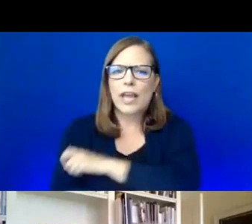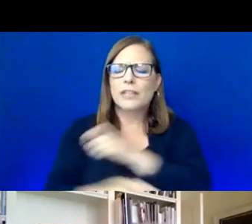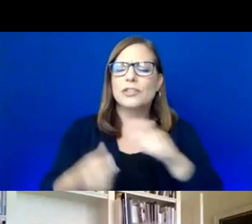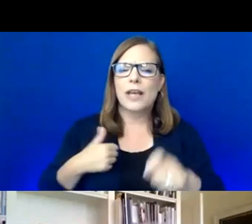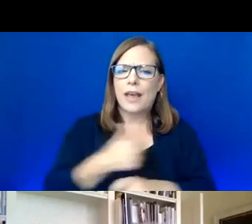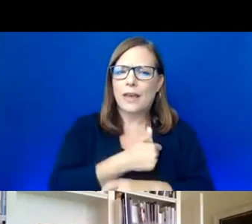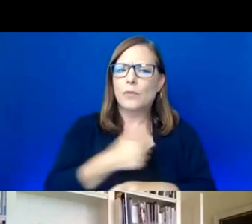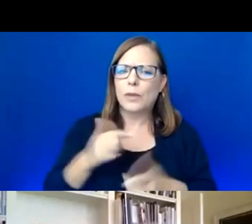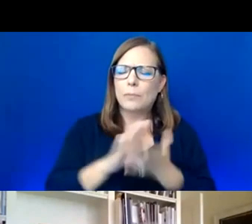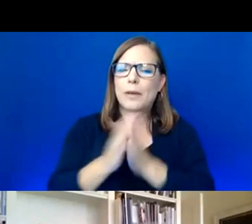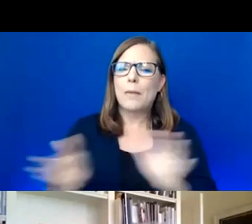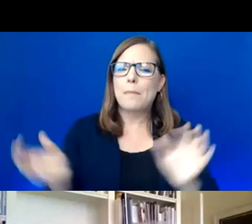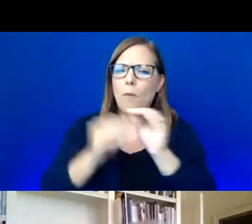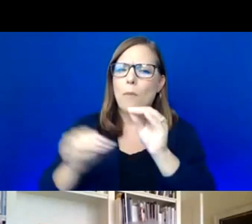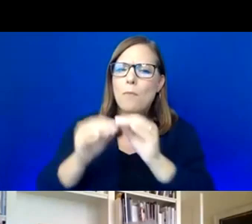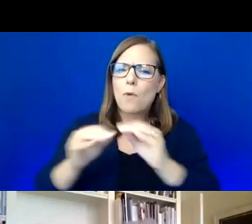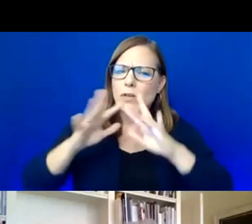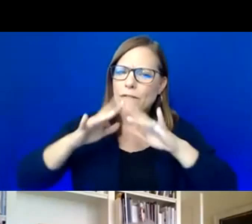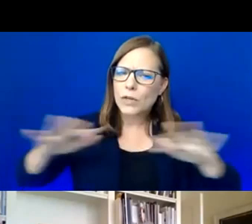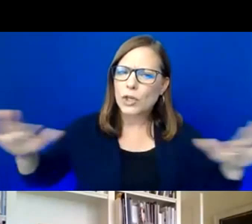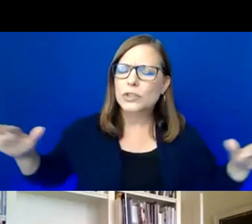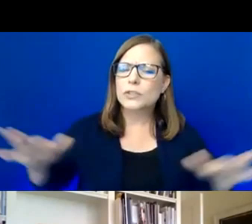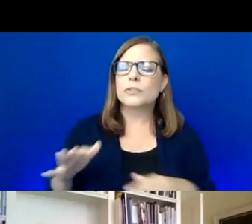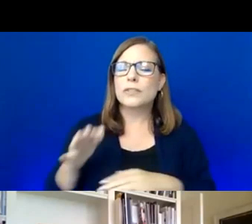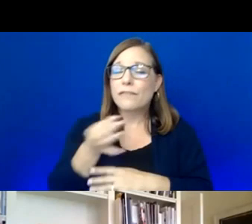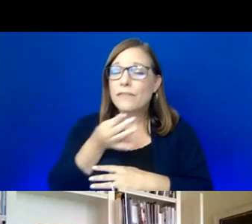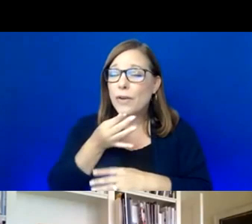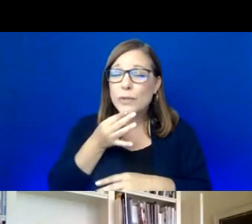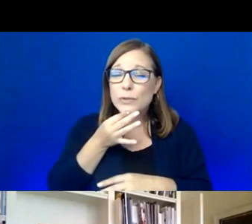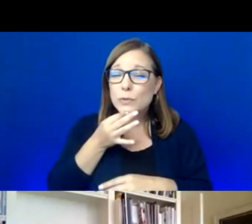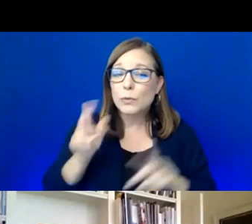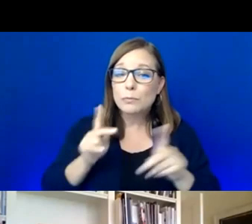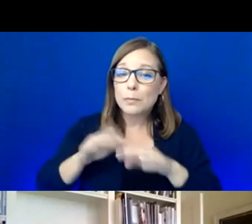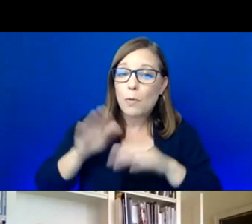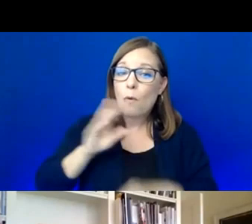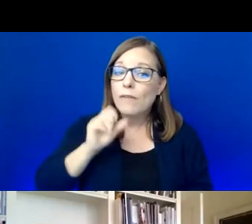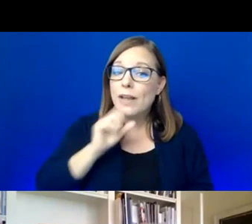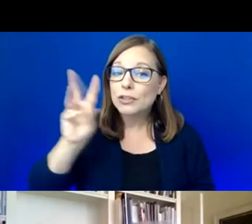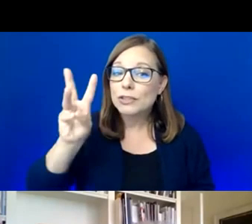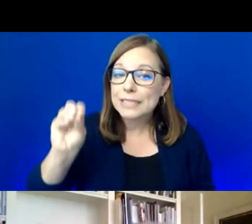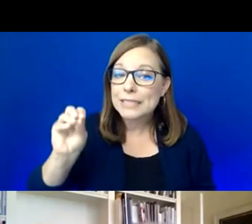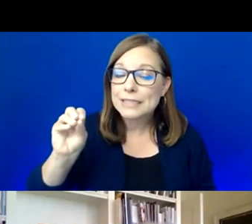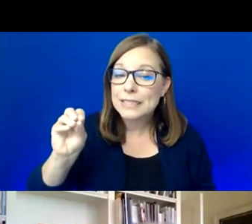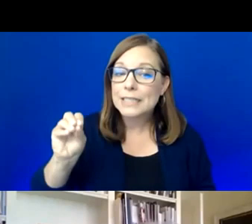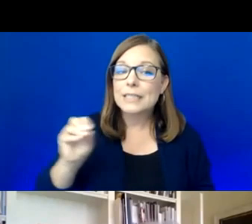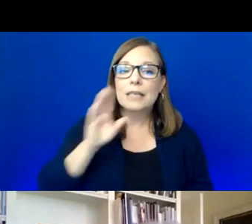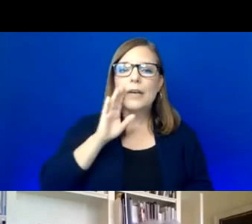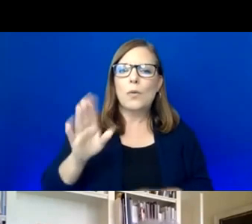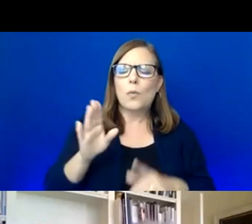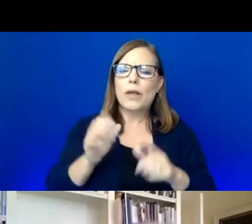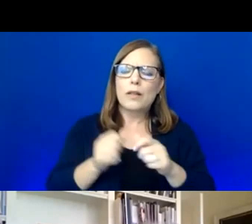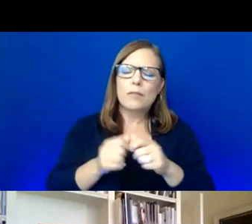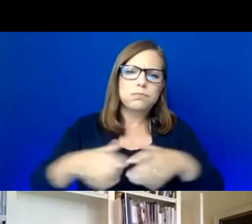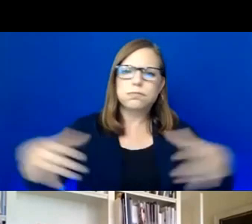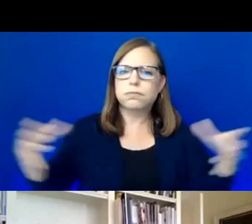diverse. Soon, the over 60 plus population will exceed the population 18 and under for the very